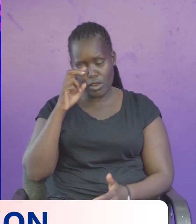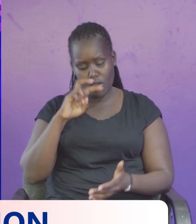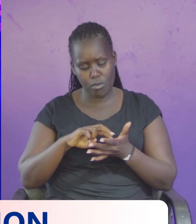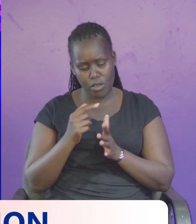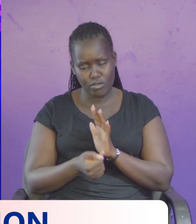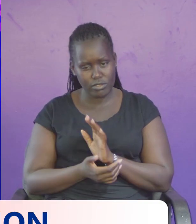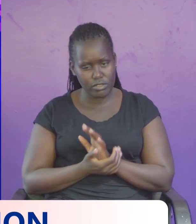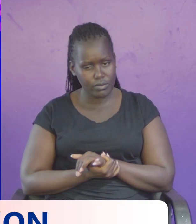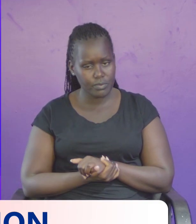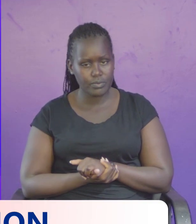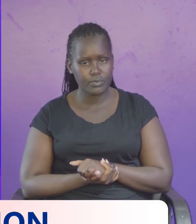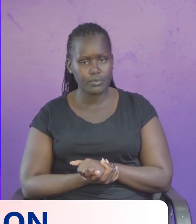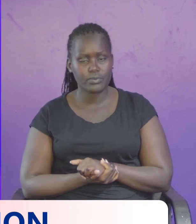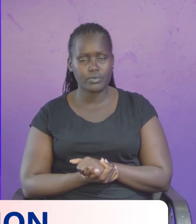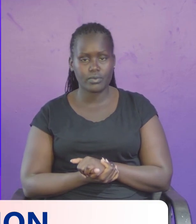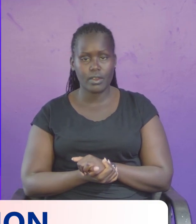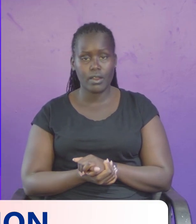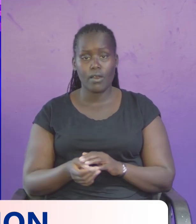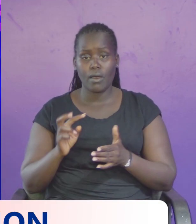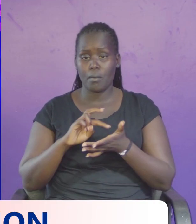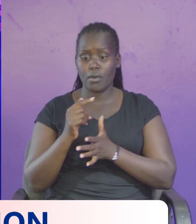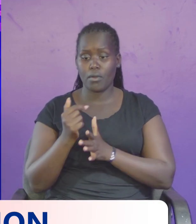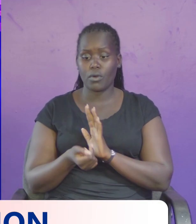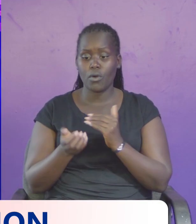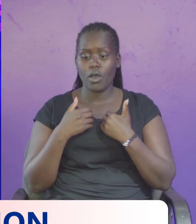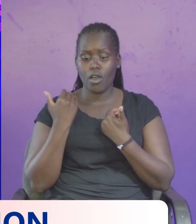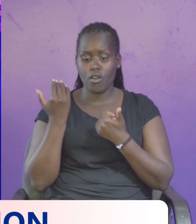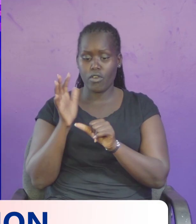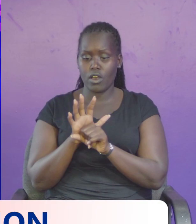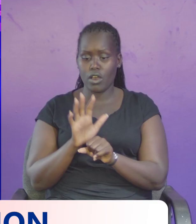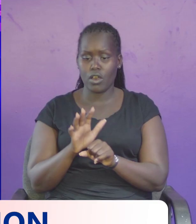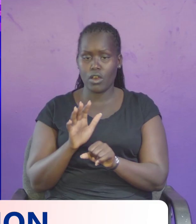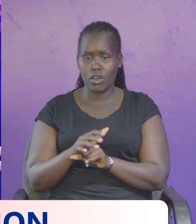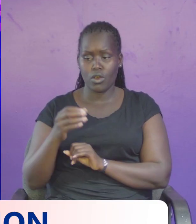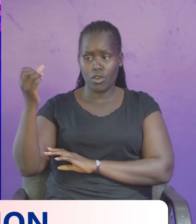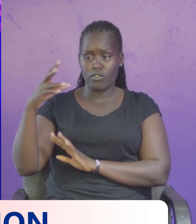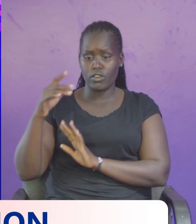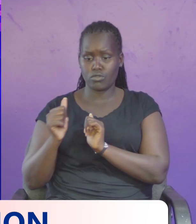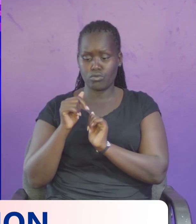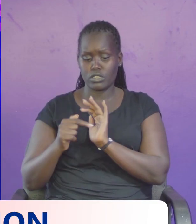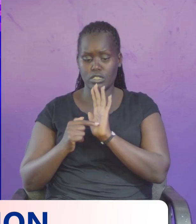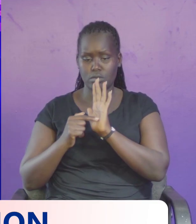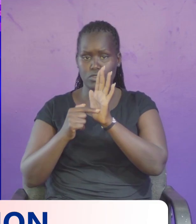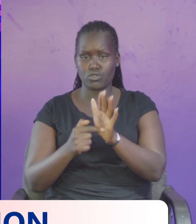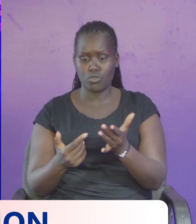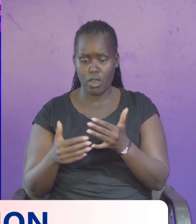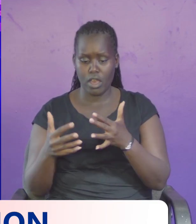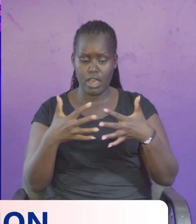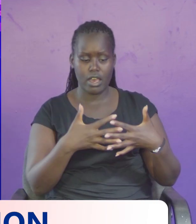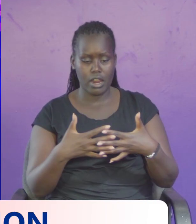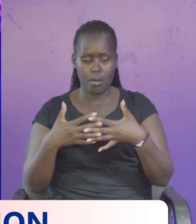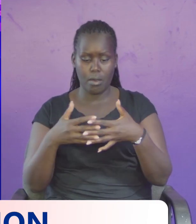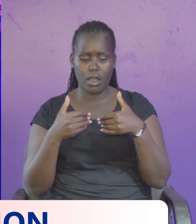say? Civilization of the mind is, Yes. there is a lot of light that has shone in America. There is a lot